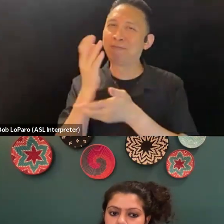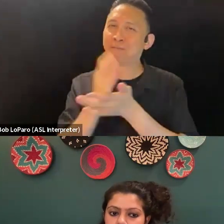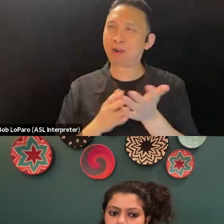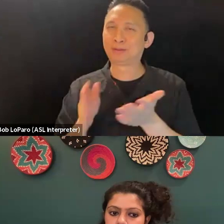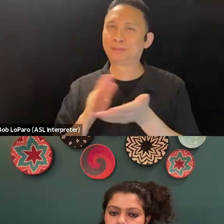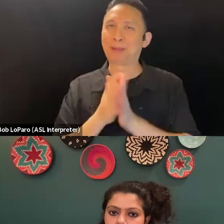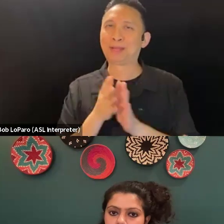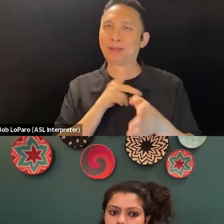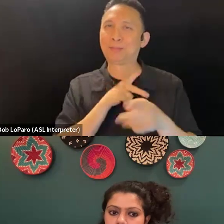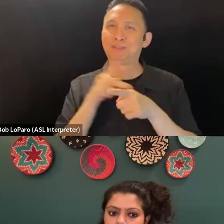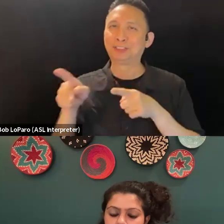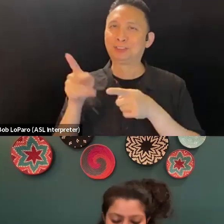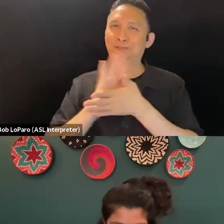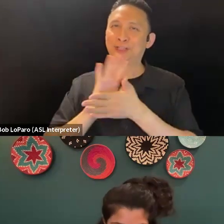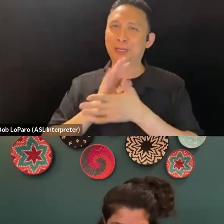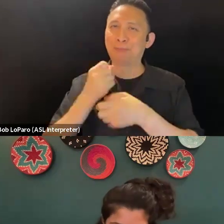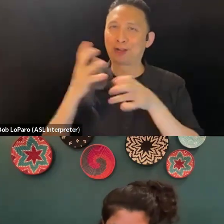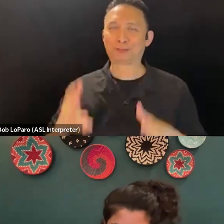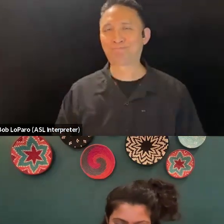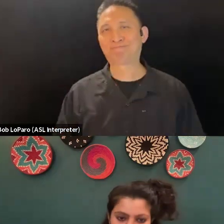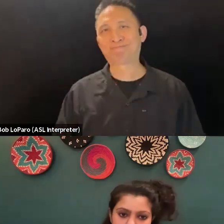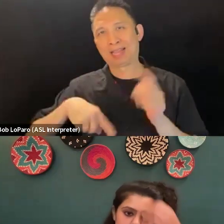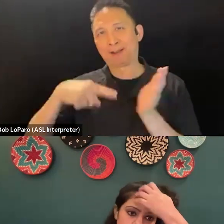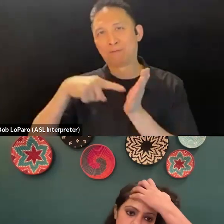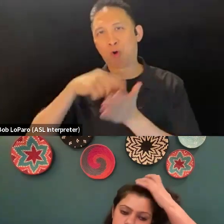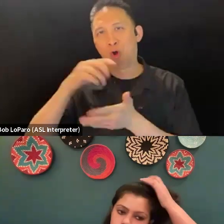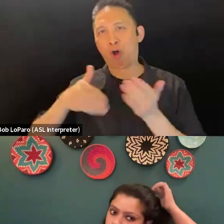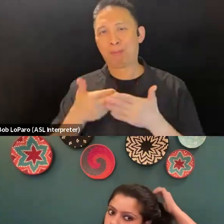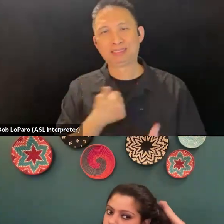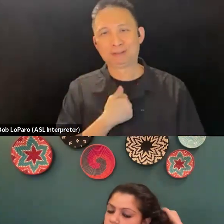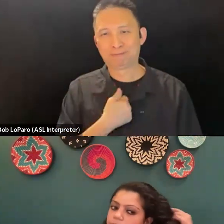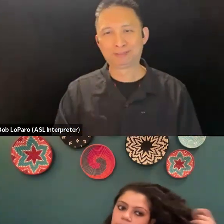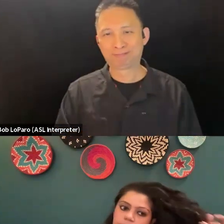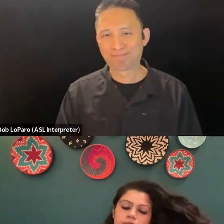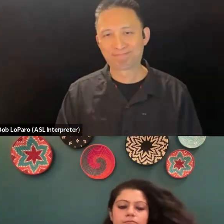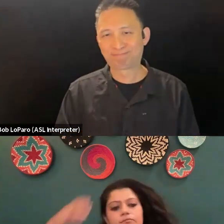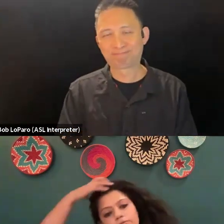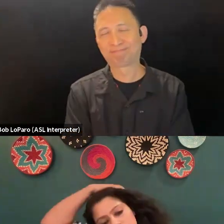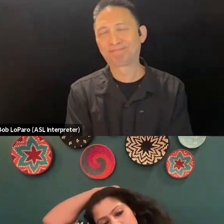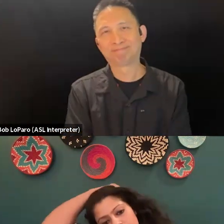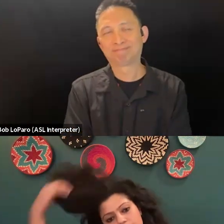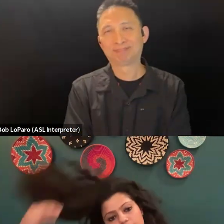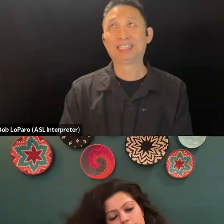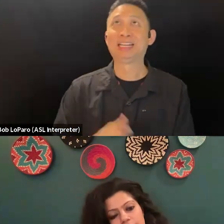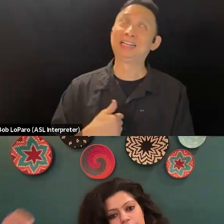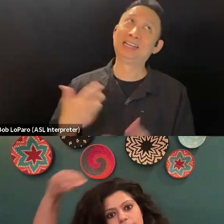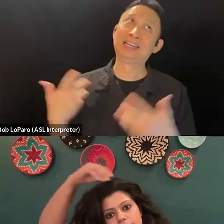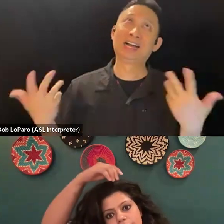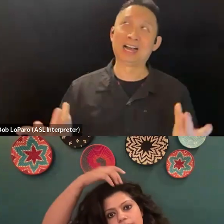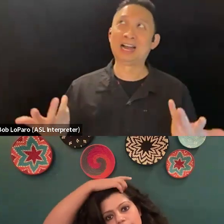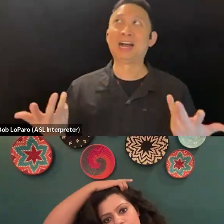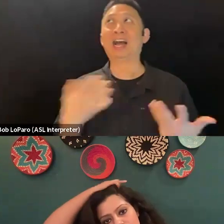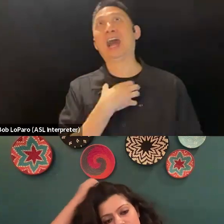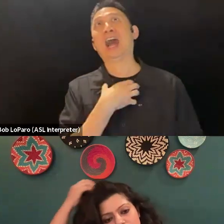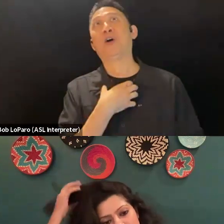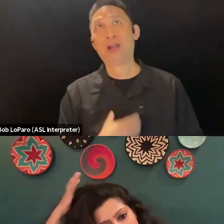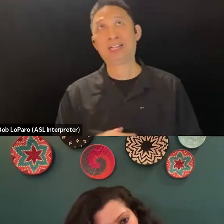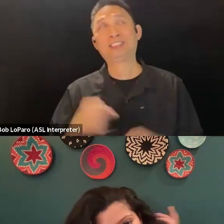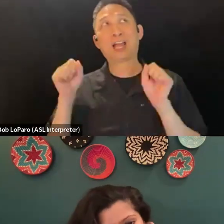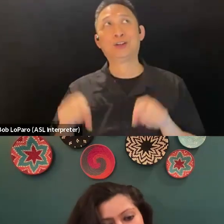Asia. And what occurred to me very quickly is that a lot of the time, it's not that the story is not there. It's not like the language is not